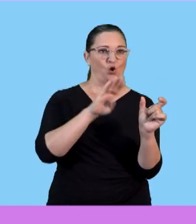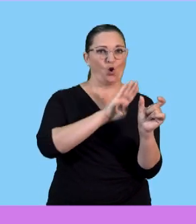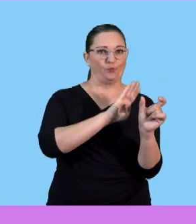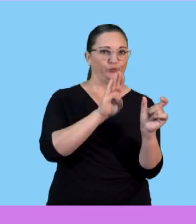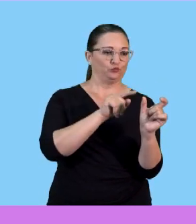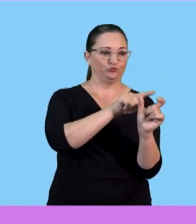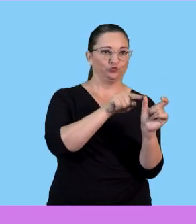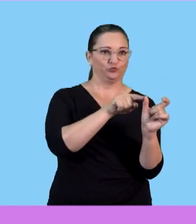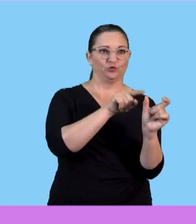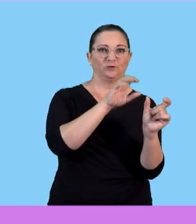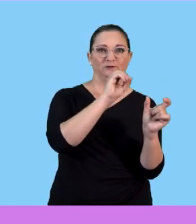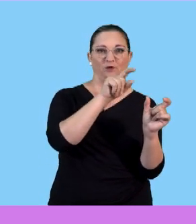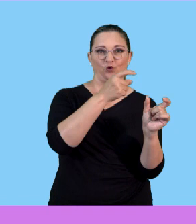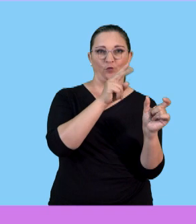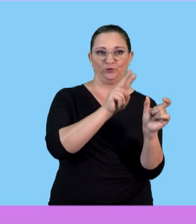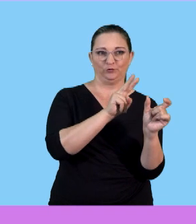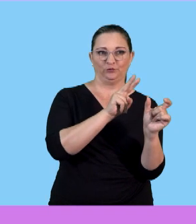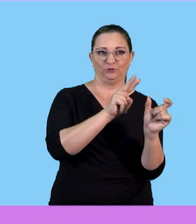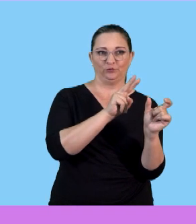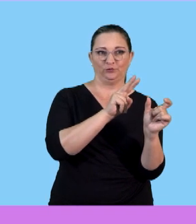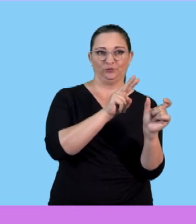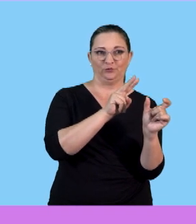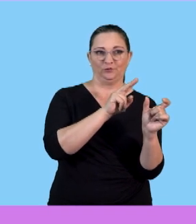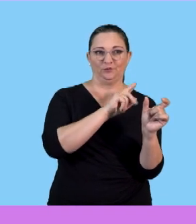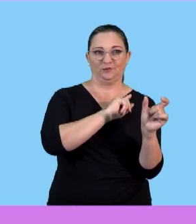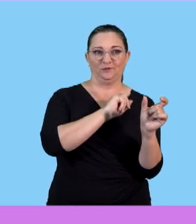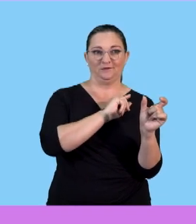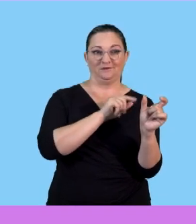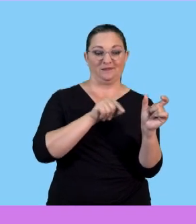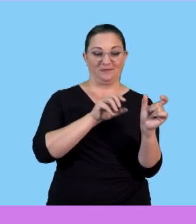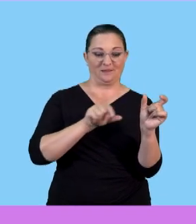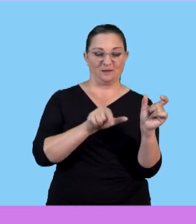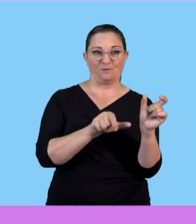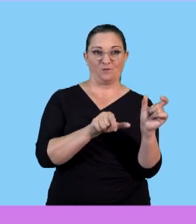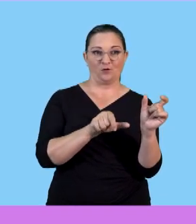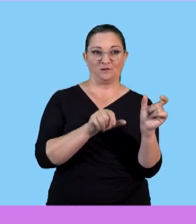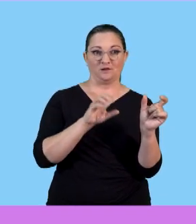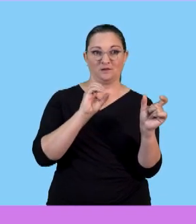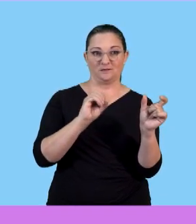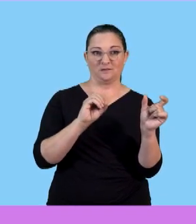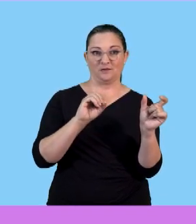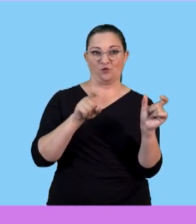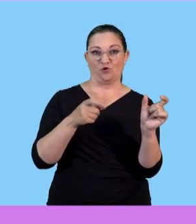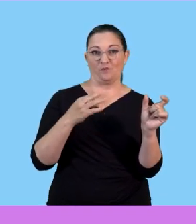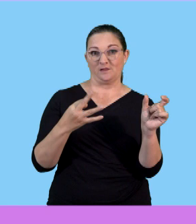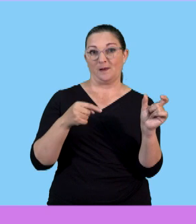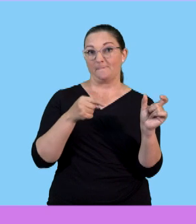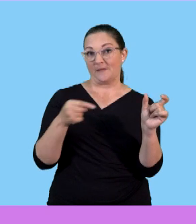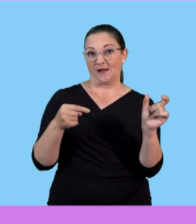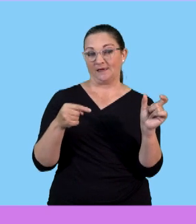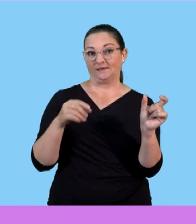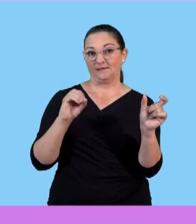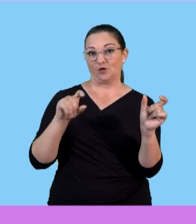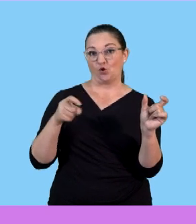there is 0,2. This side is going to be 0,3 minus